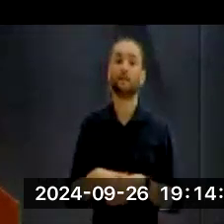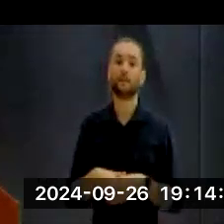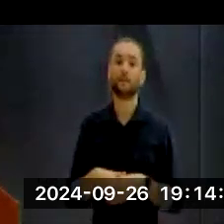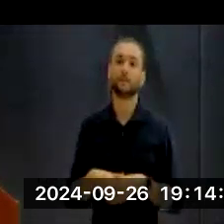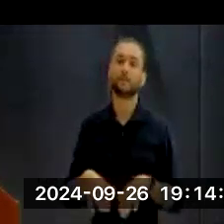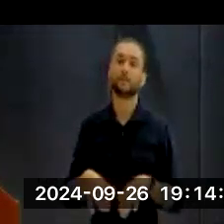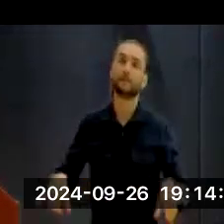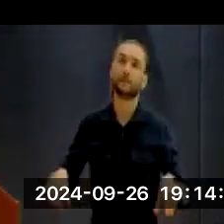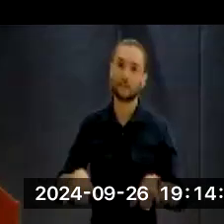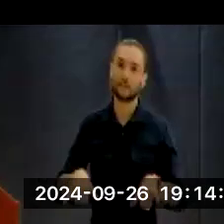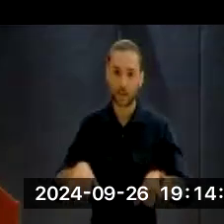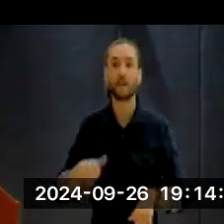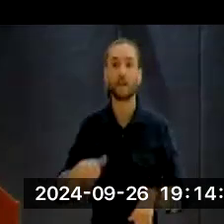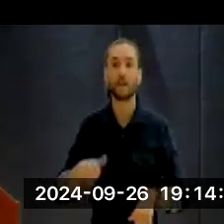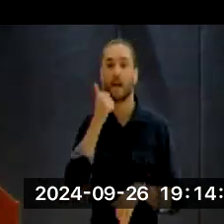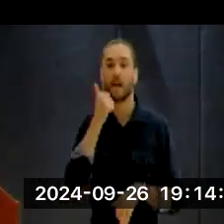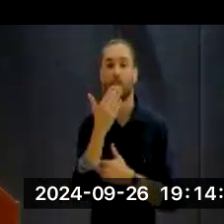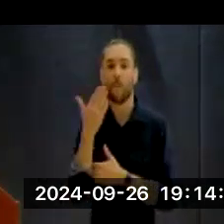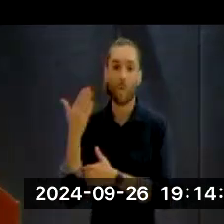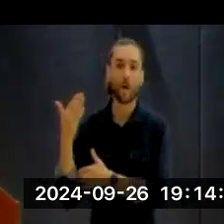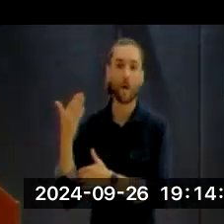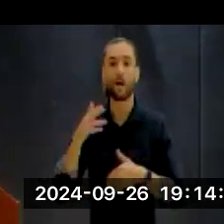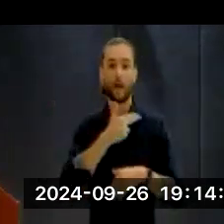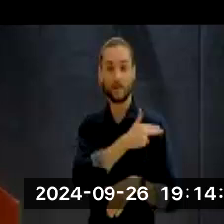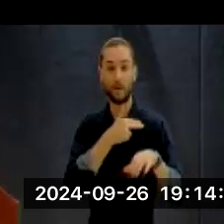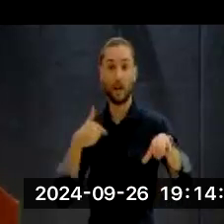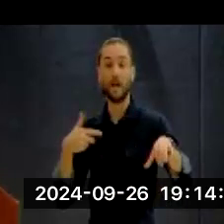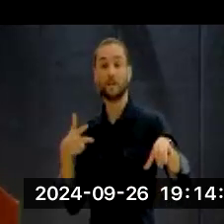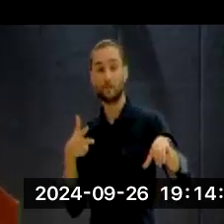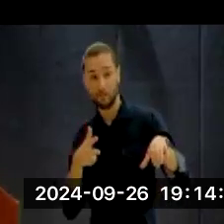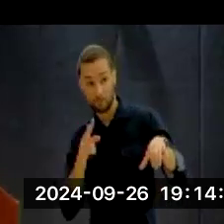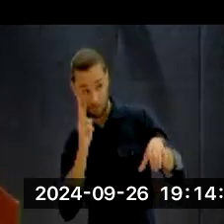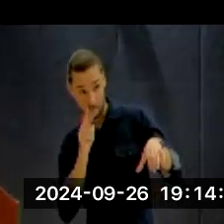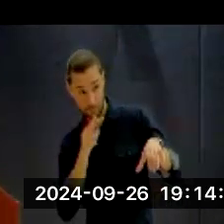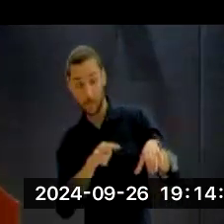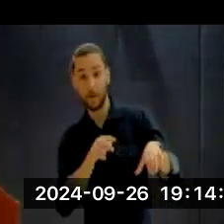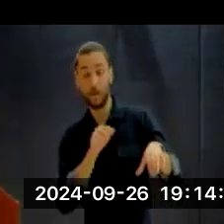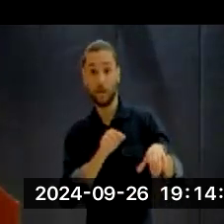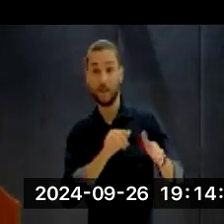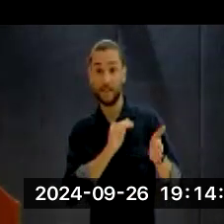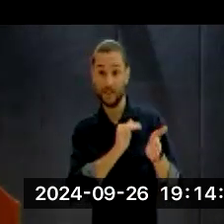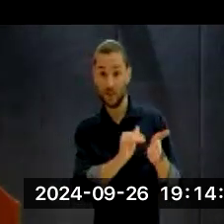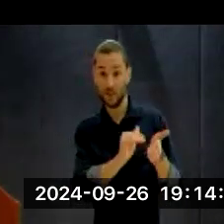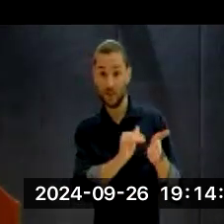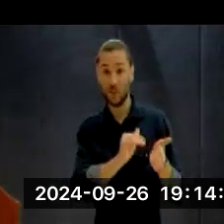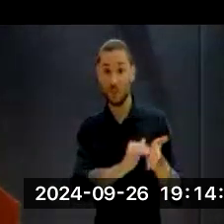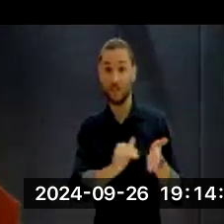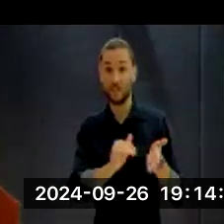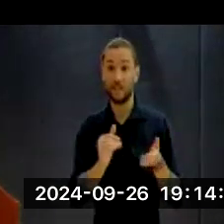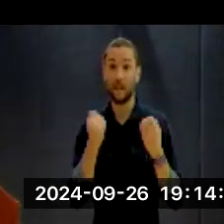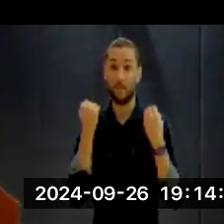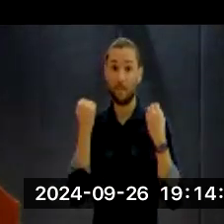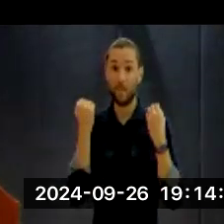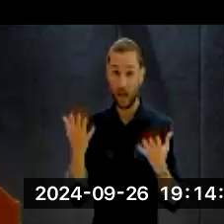make a point to drive by the hospital, and the amount of discharges that they are kicking